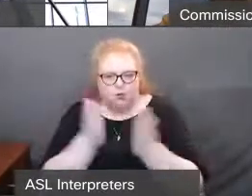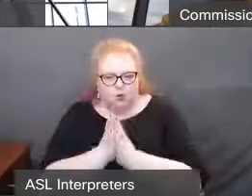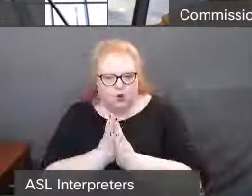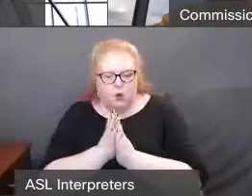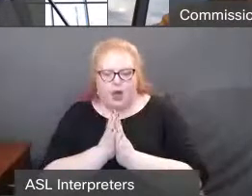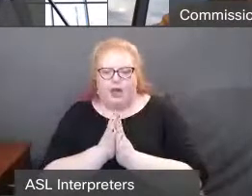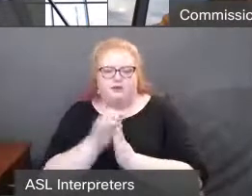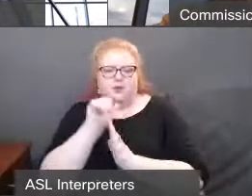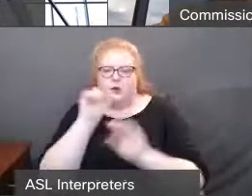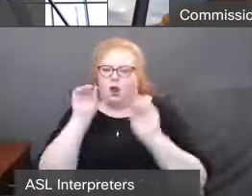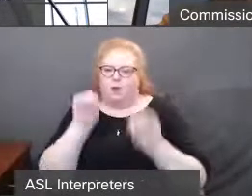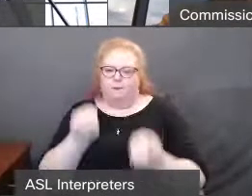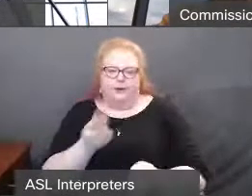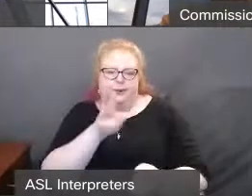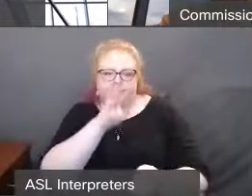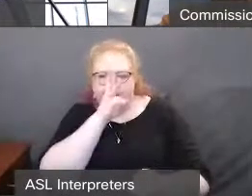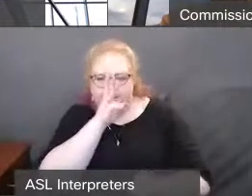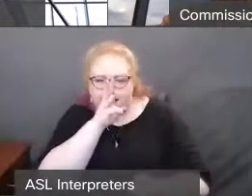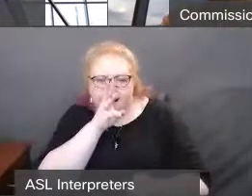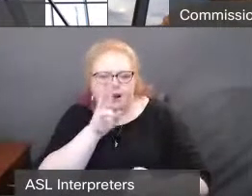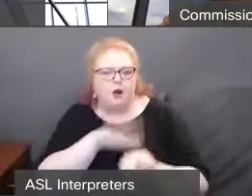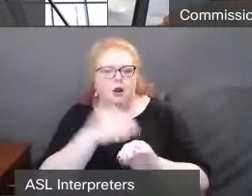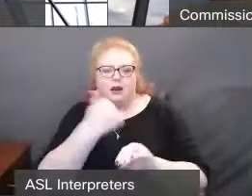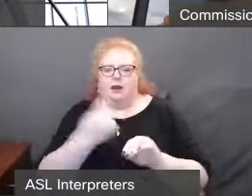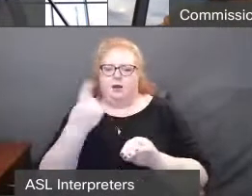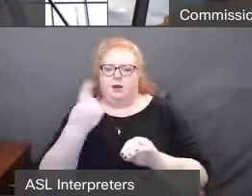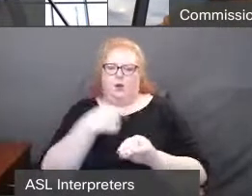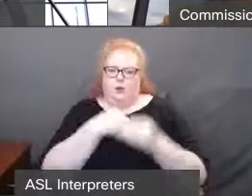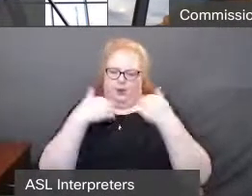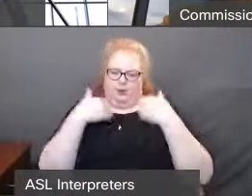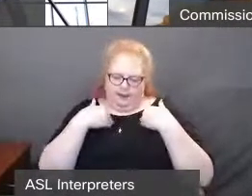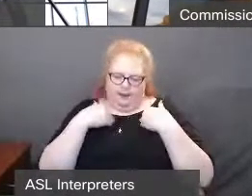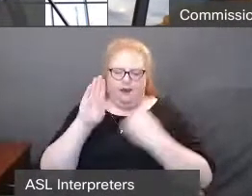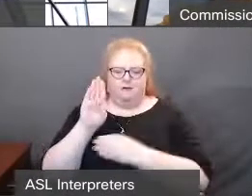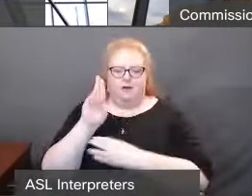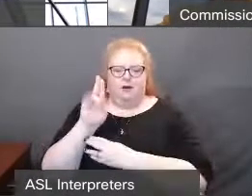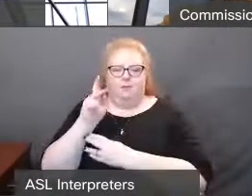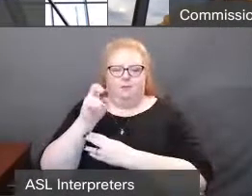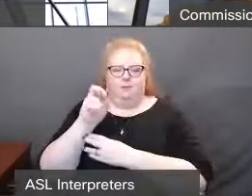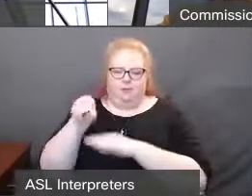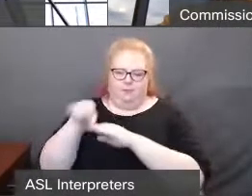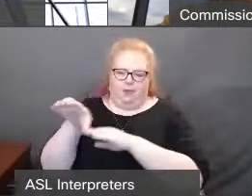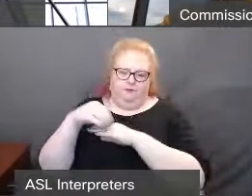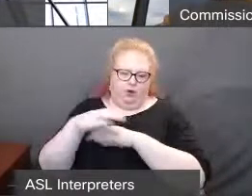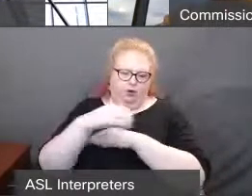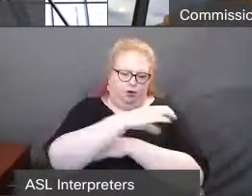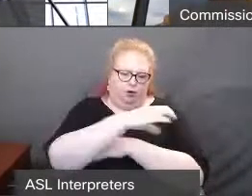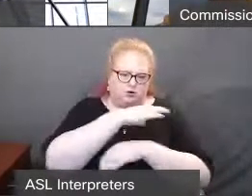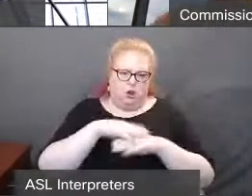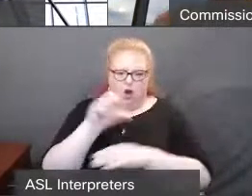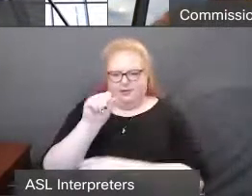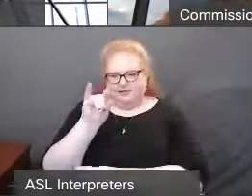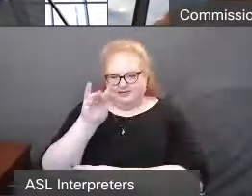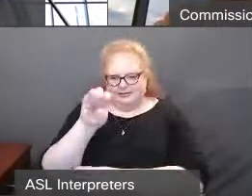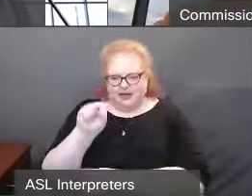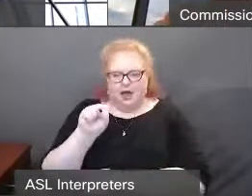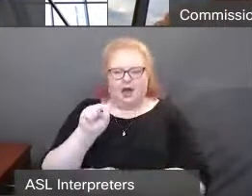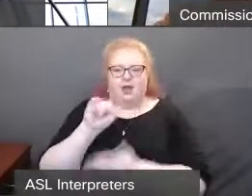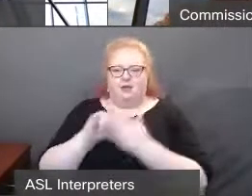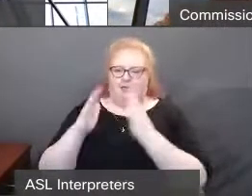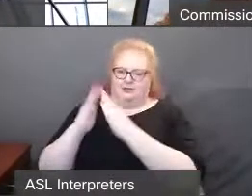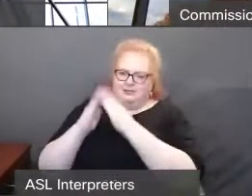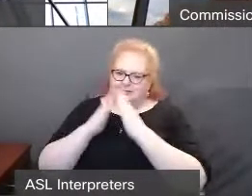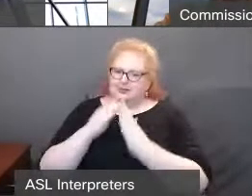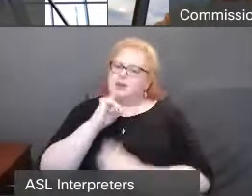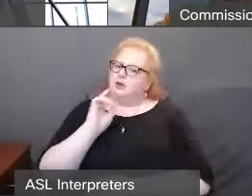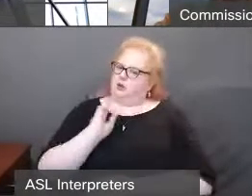on anybody. We're not going to. We've got buffers on the sides that the city has told us that we